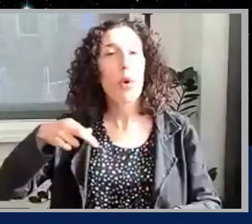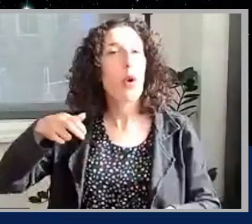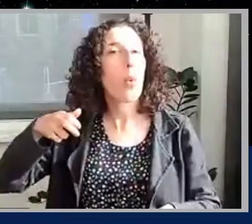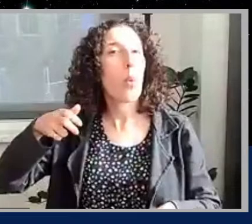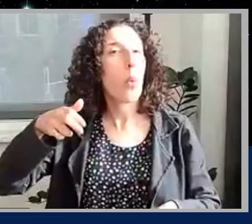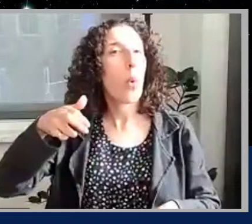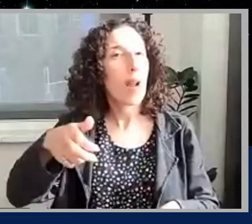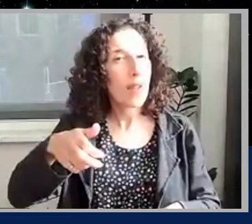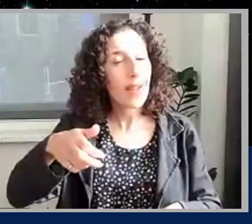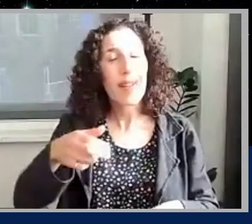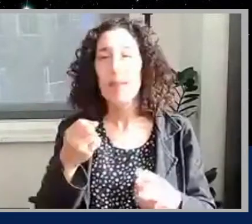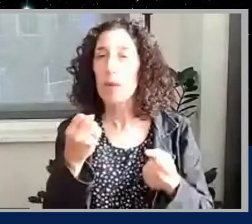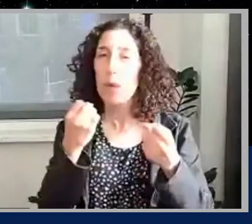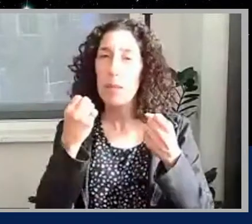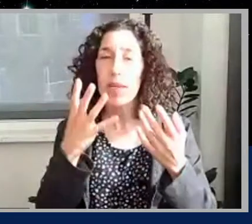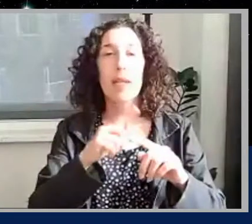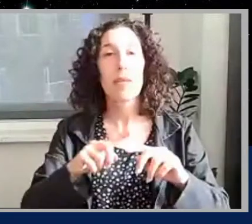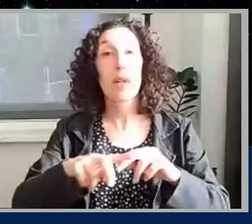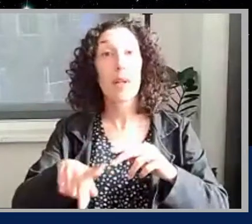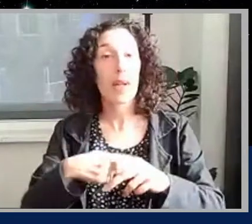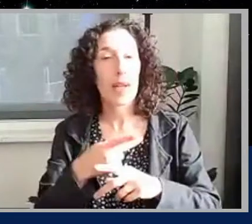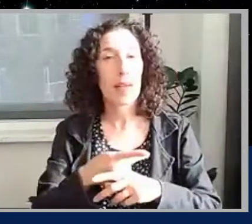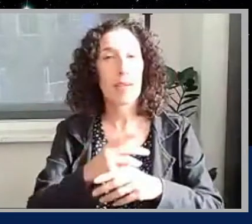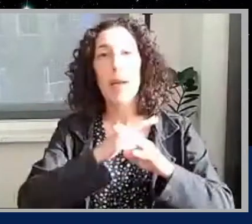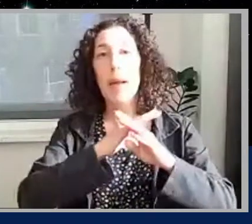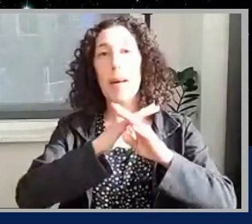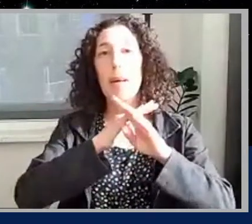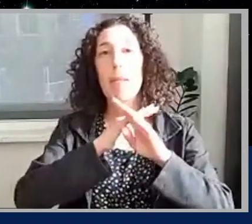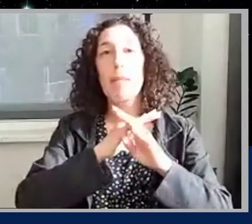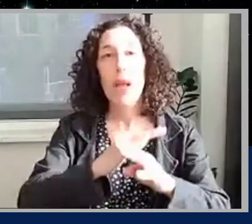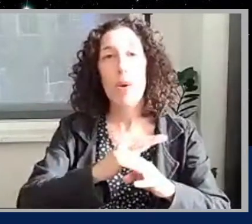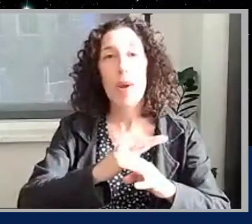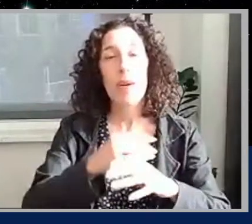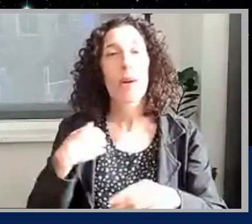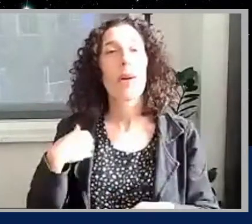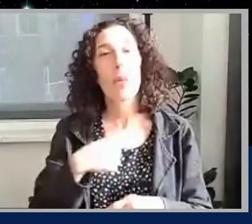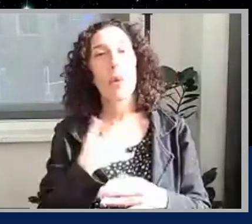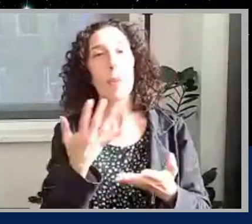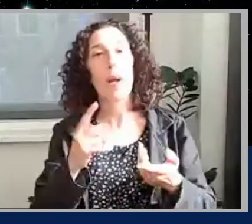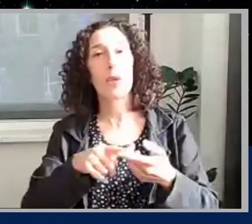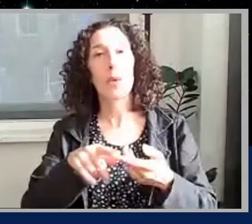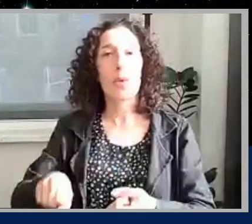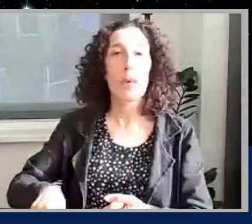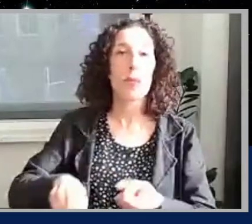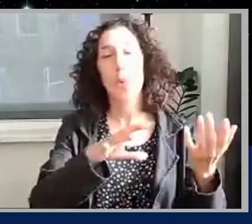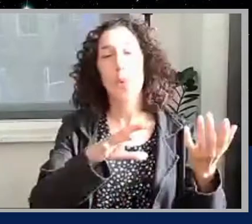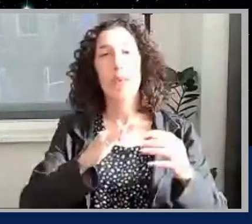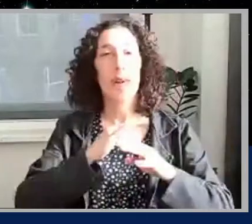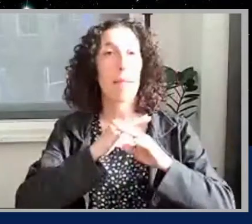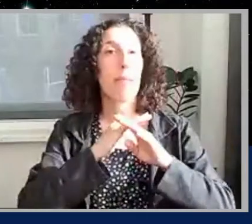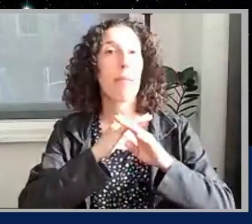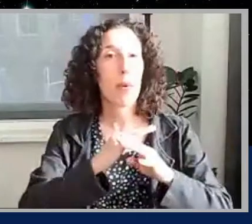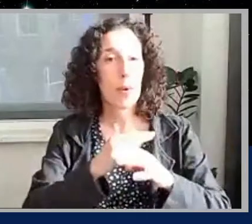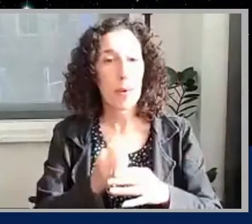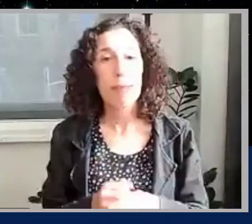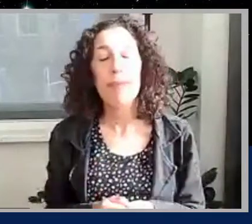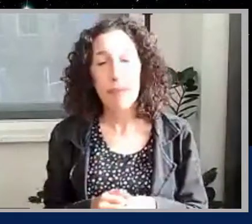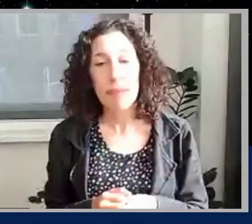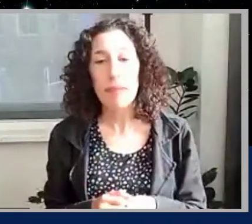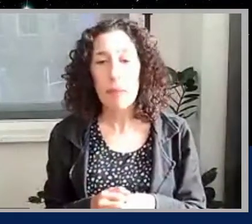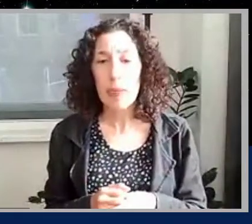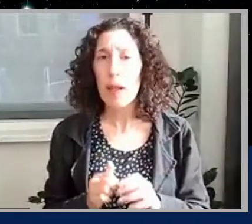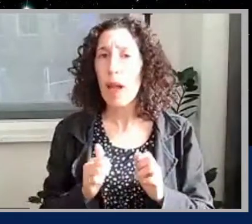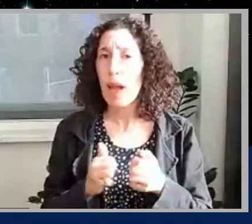Real quick, Alicia, can you describe like the working group and the work that it does? And you were a co-founder, so how did that come about to begin